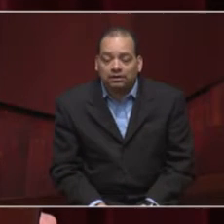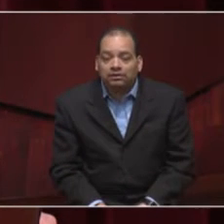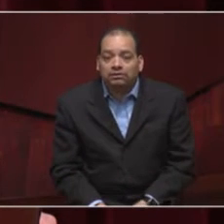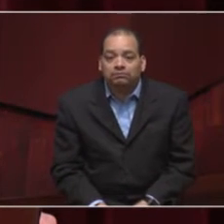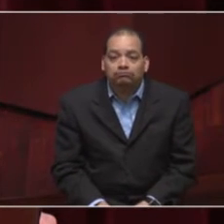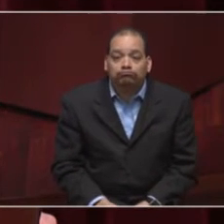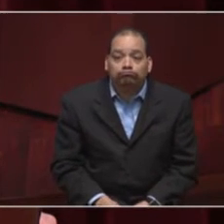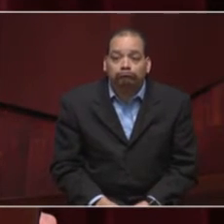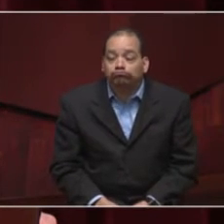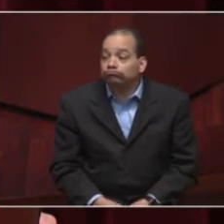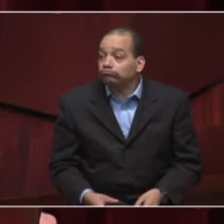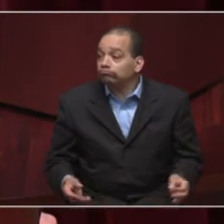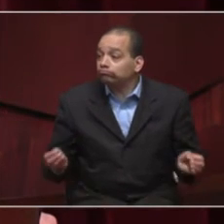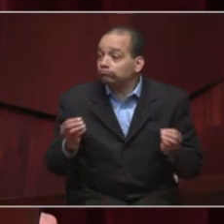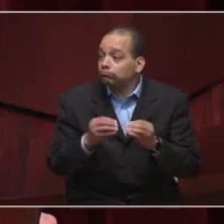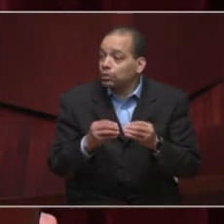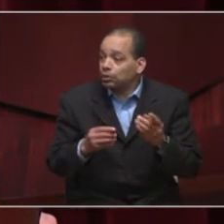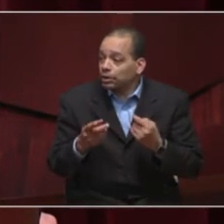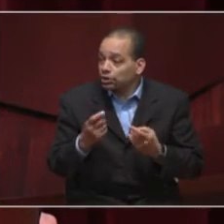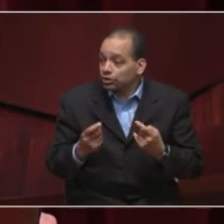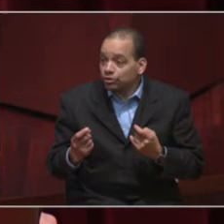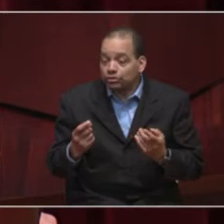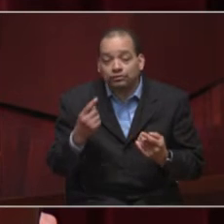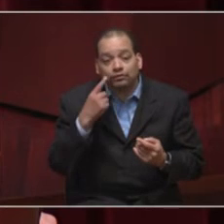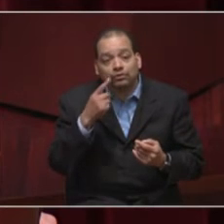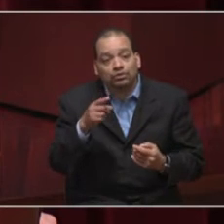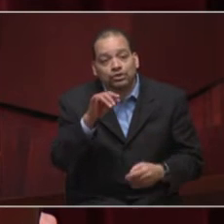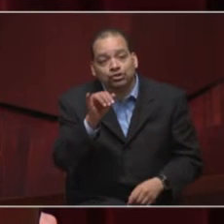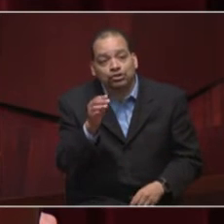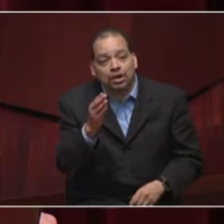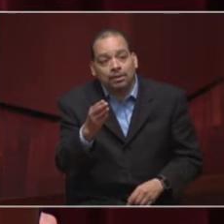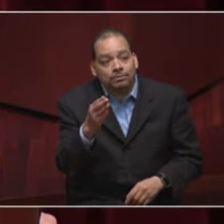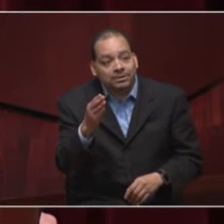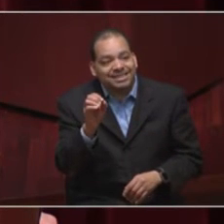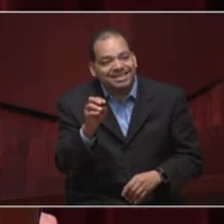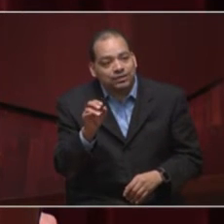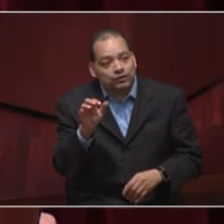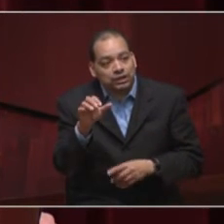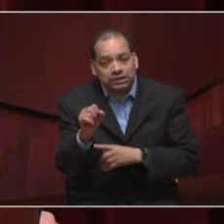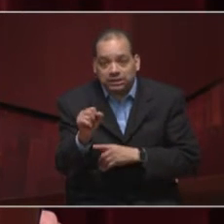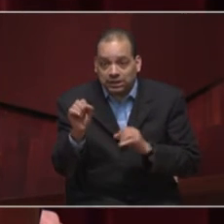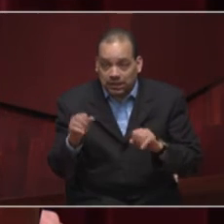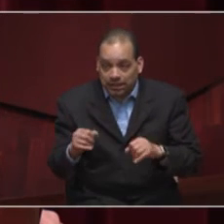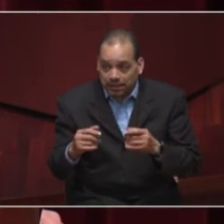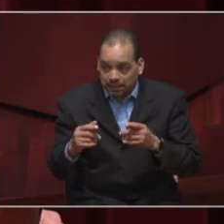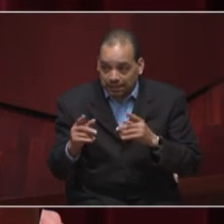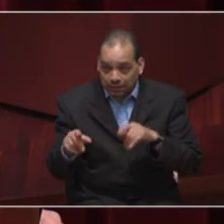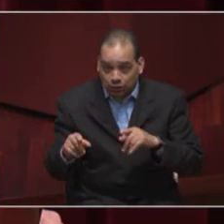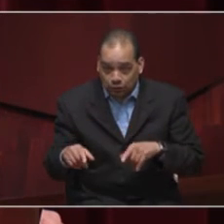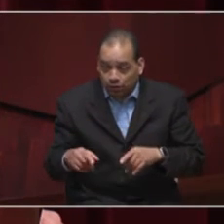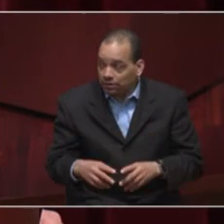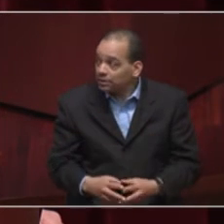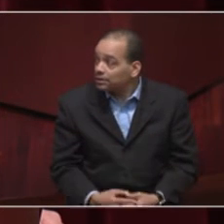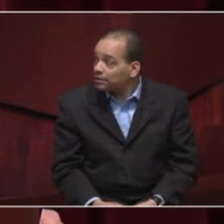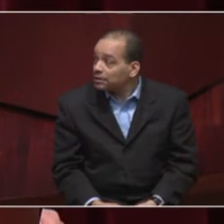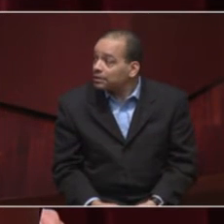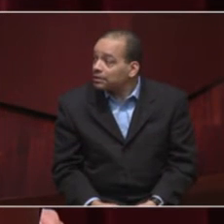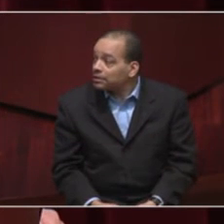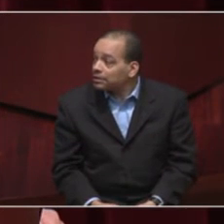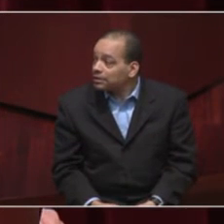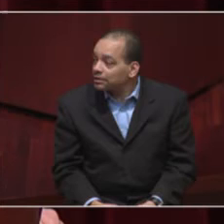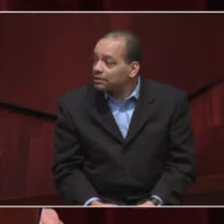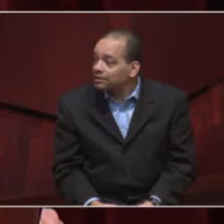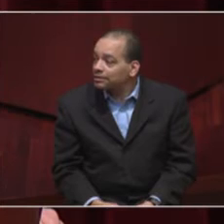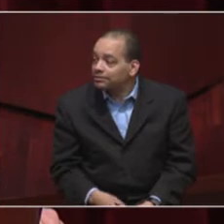Other questions on the job series we can answer as of today? Don, I'm sorry to ask another